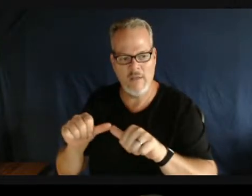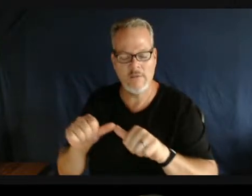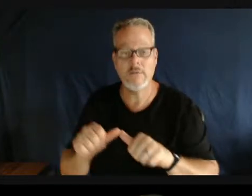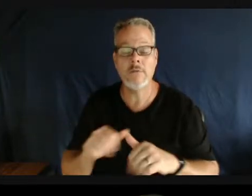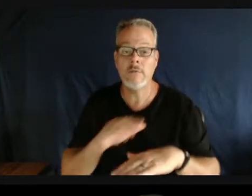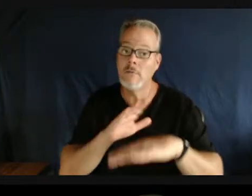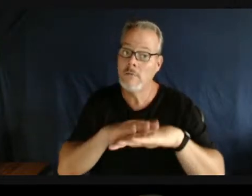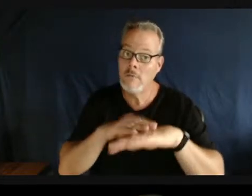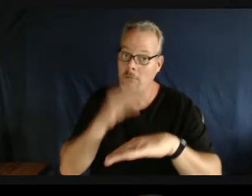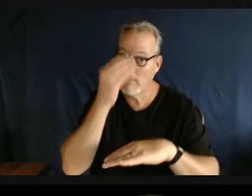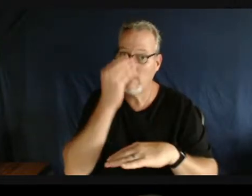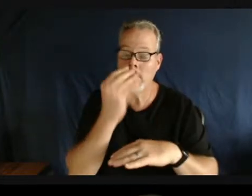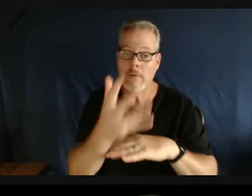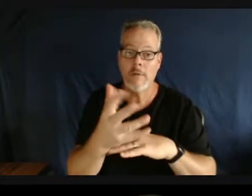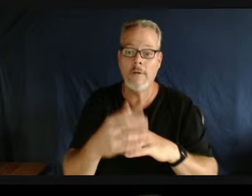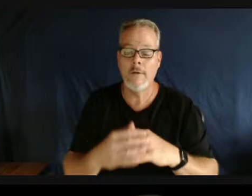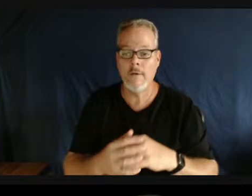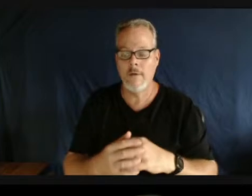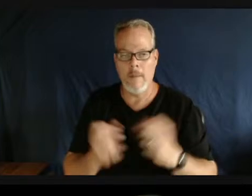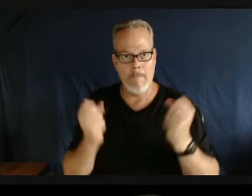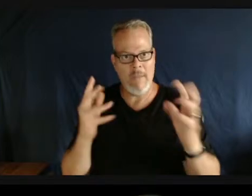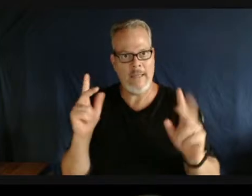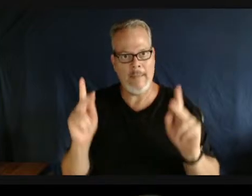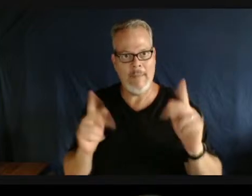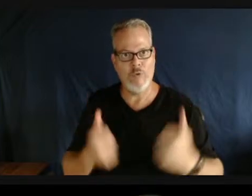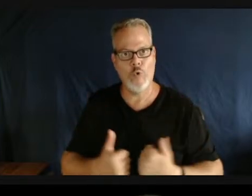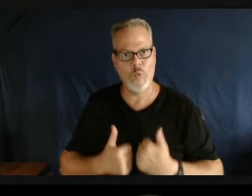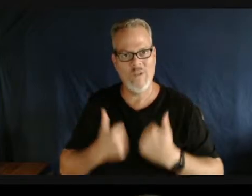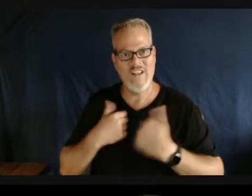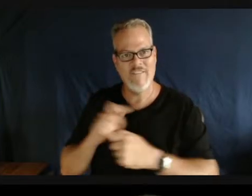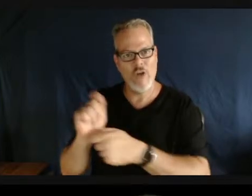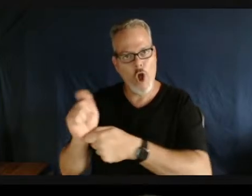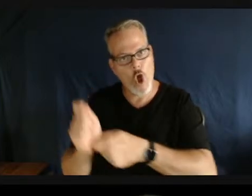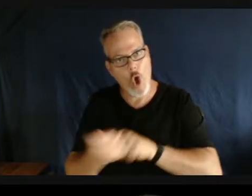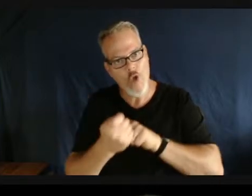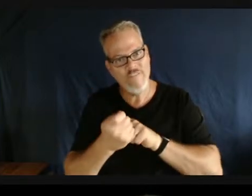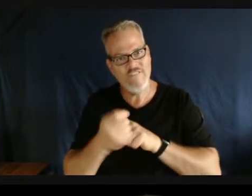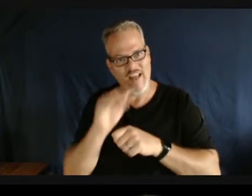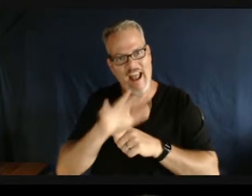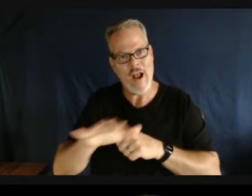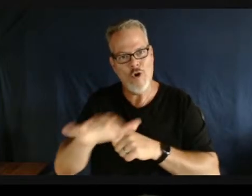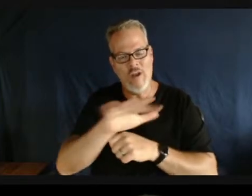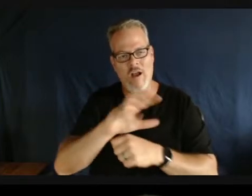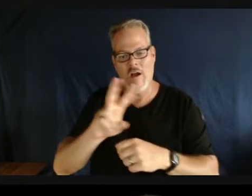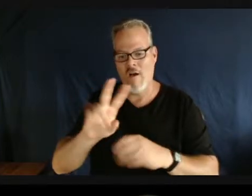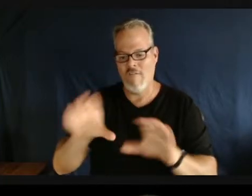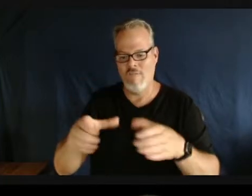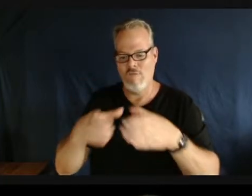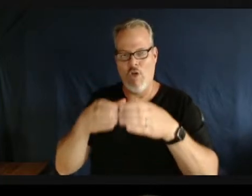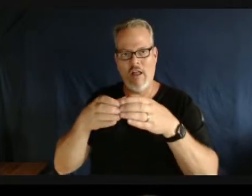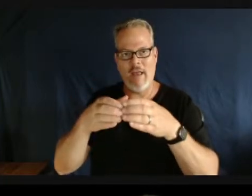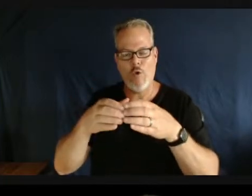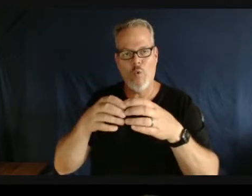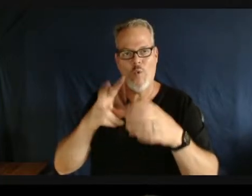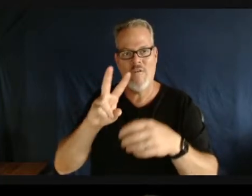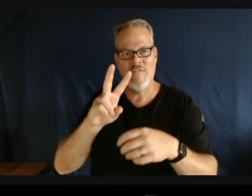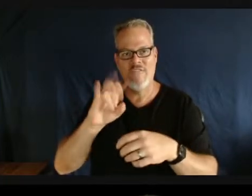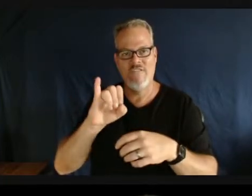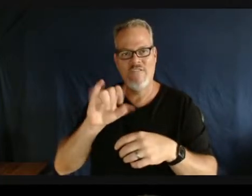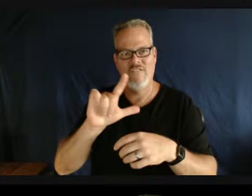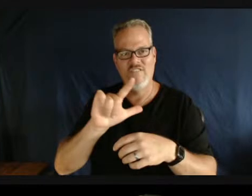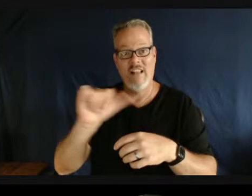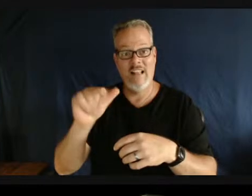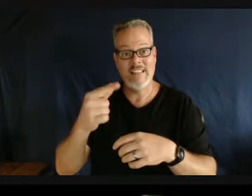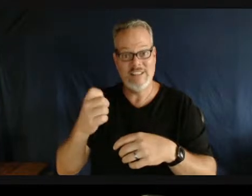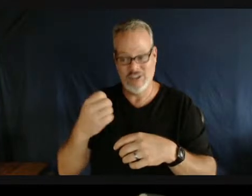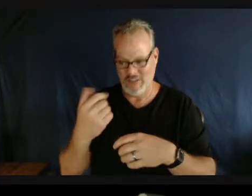lot of people in the golf course subdivision in Volcano Village are having more regular